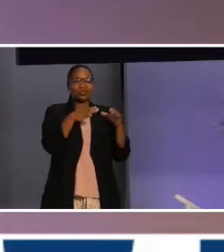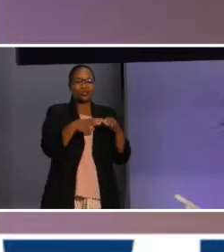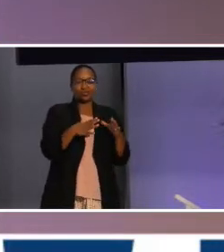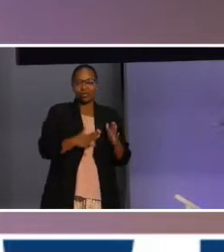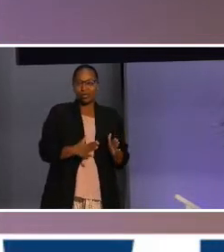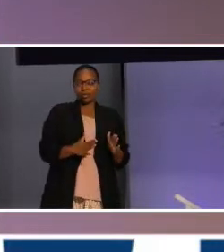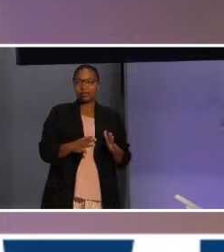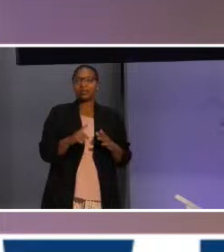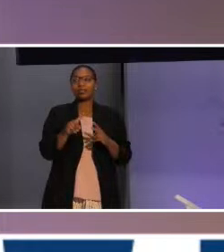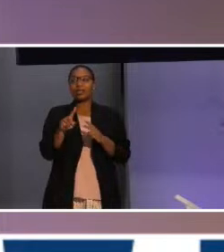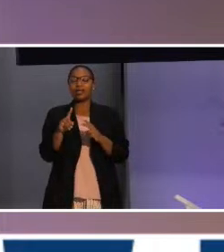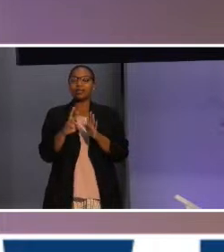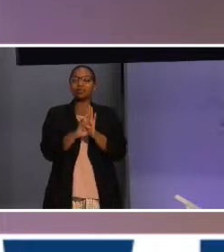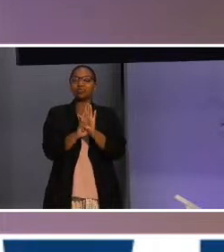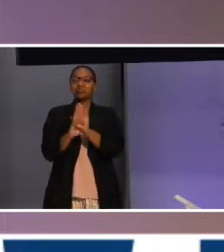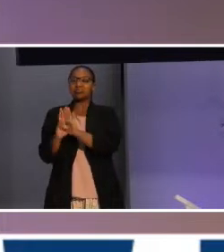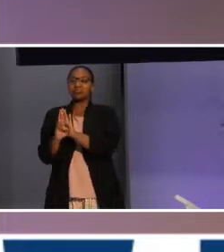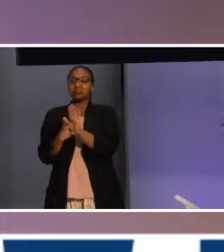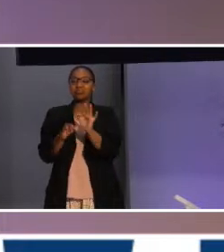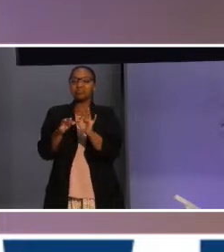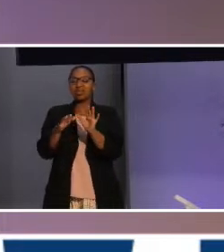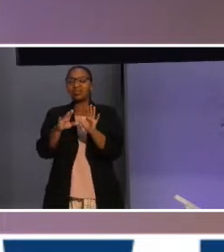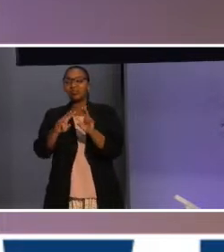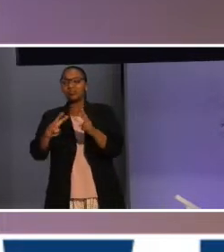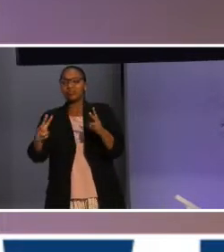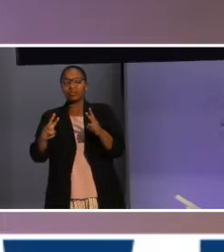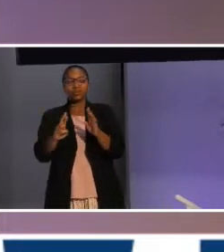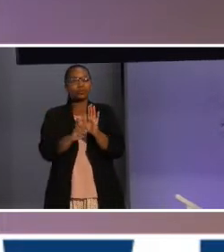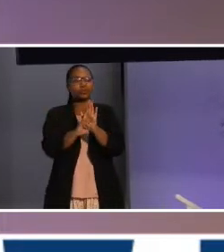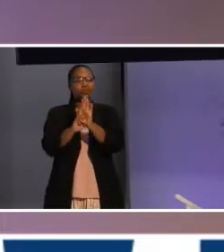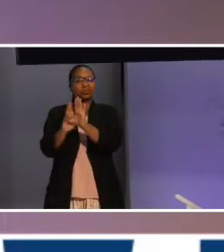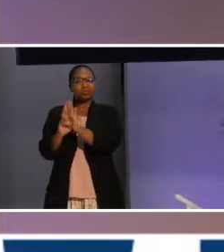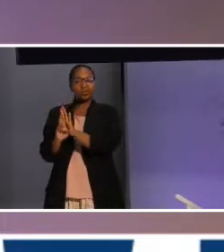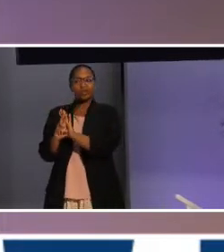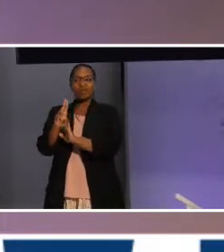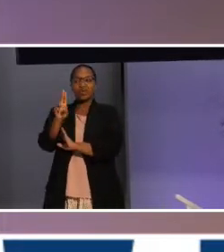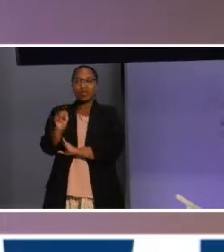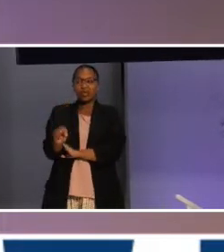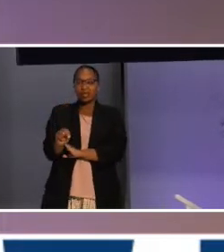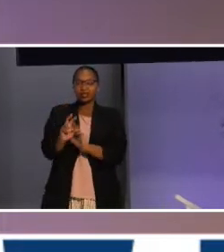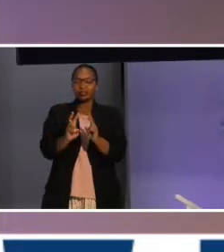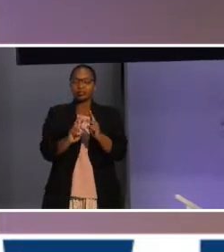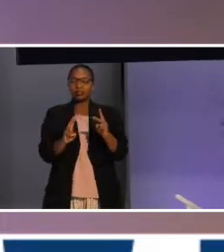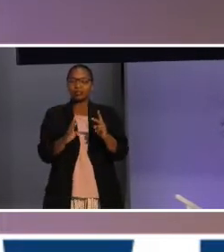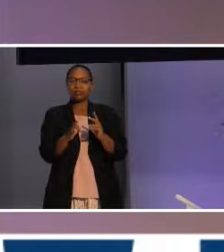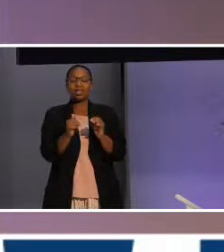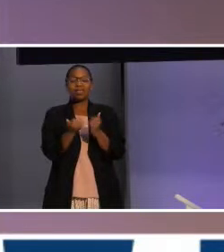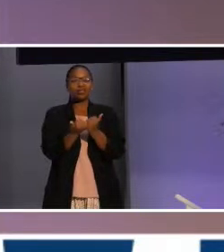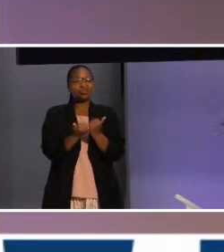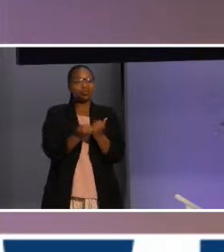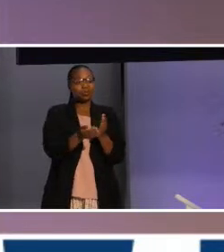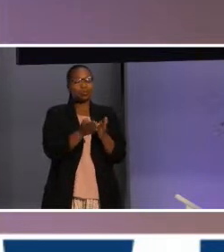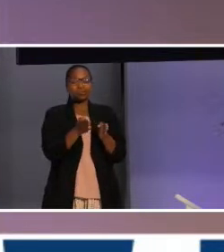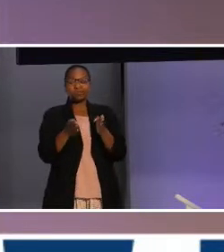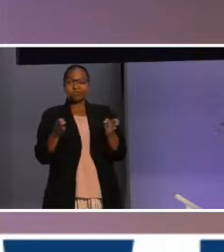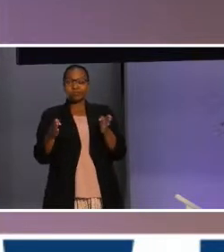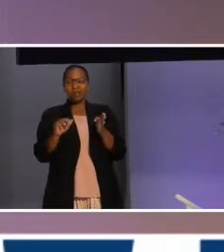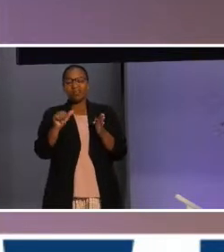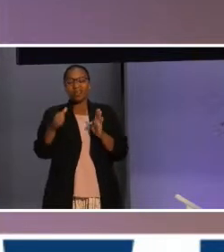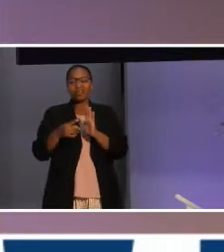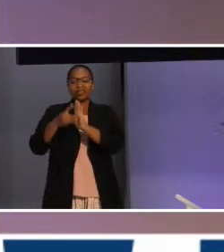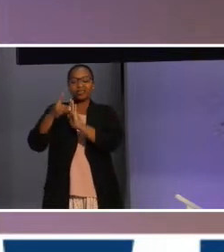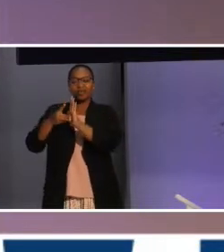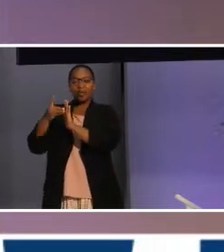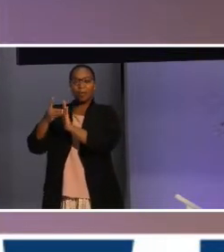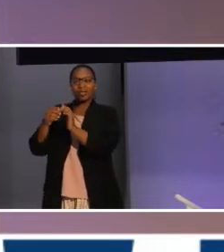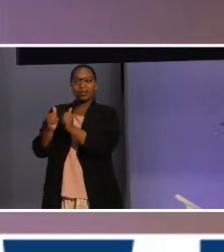members of the diplomatic corps, representatives of the United Nations agencies and other development